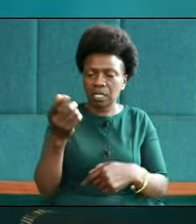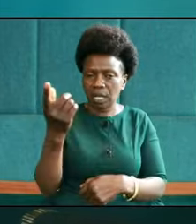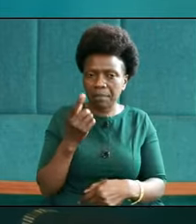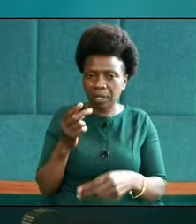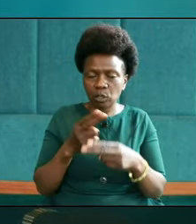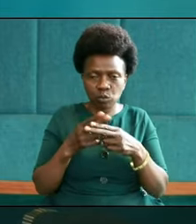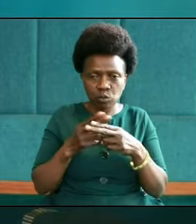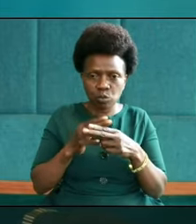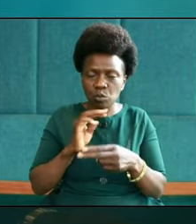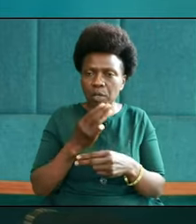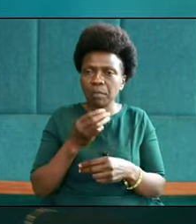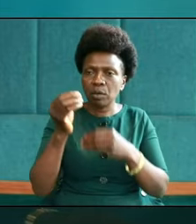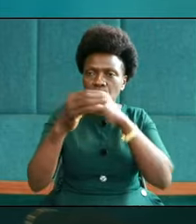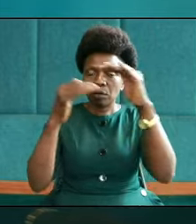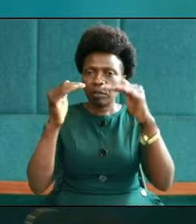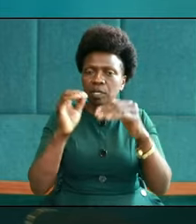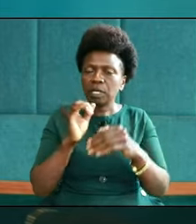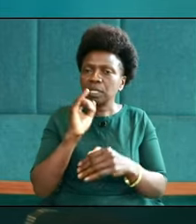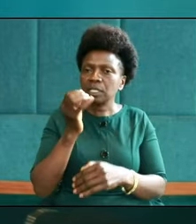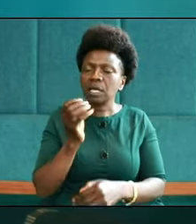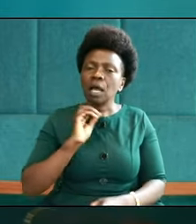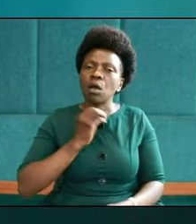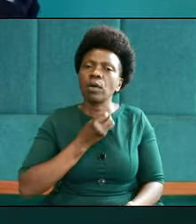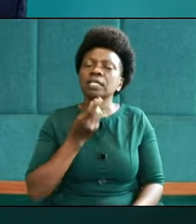we will be home. It is our desire, it